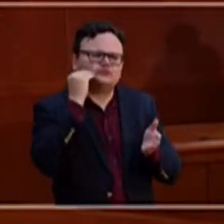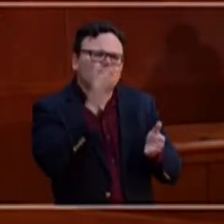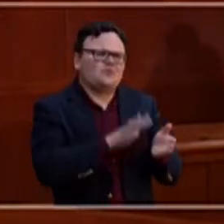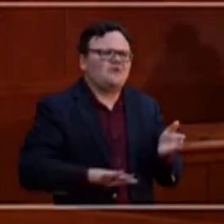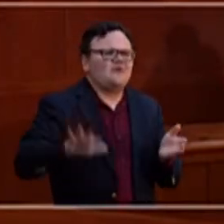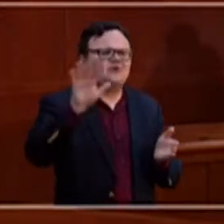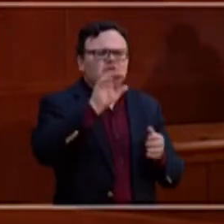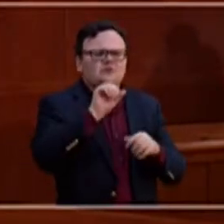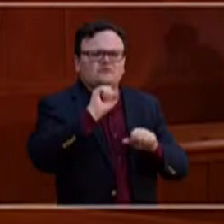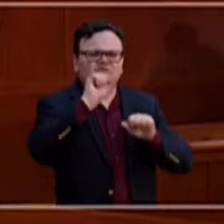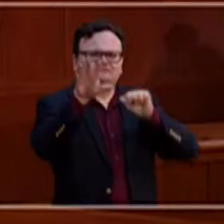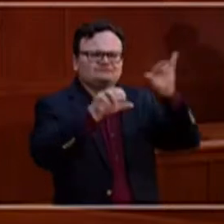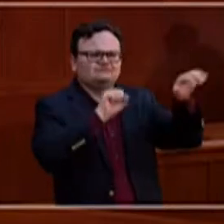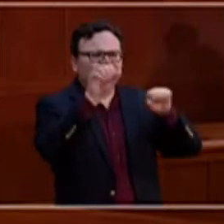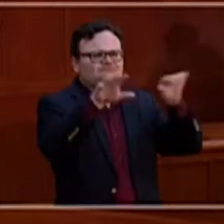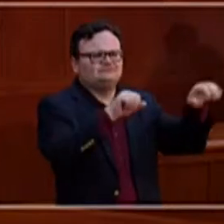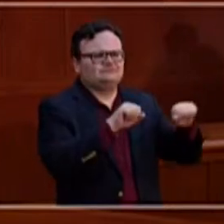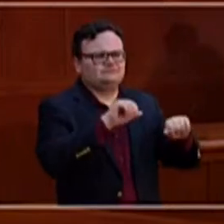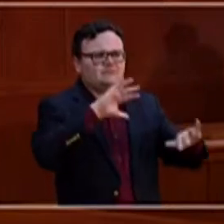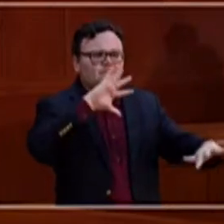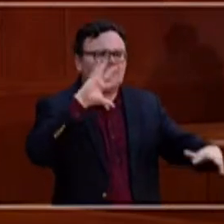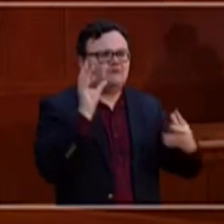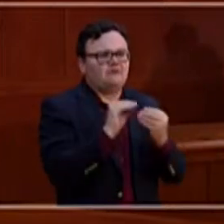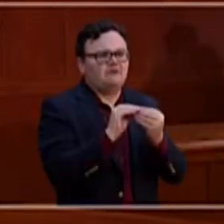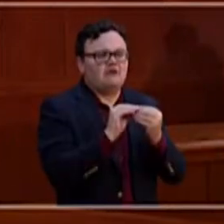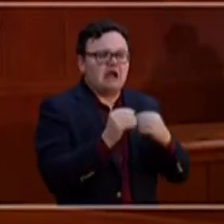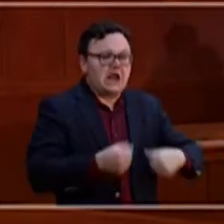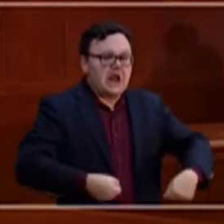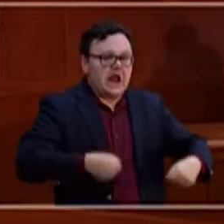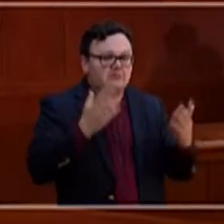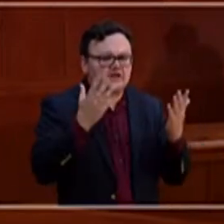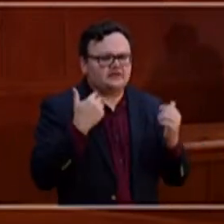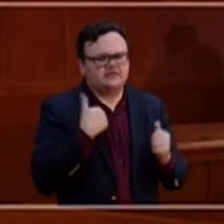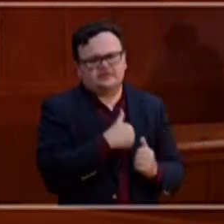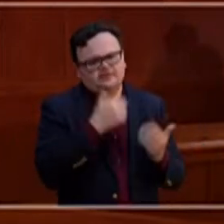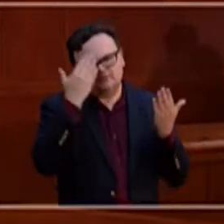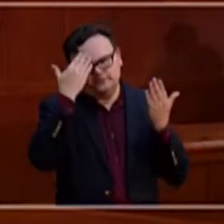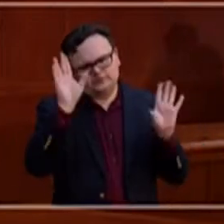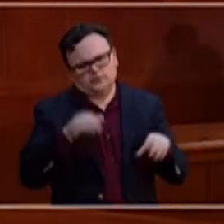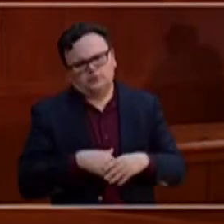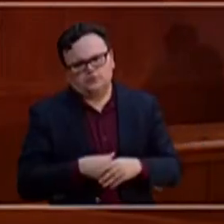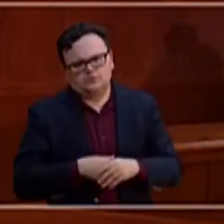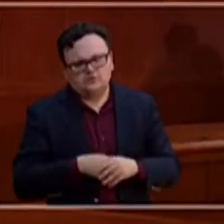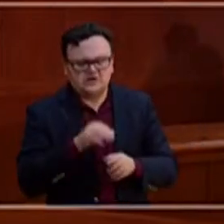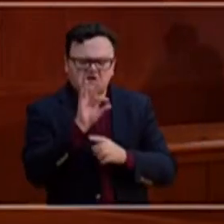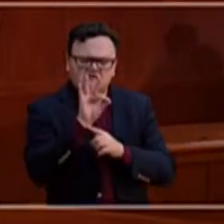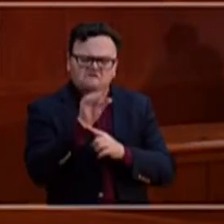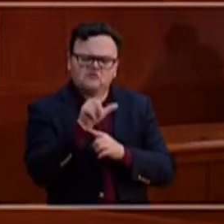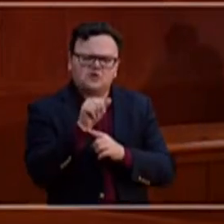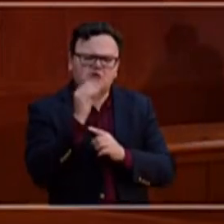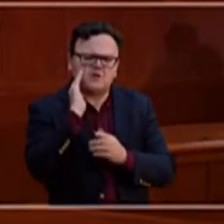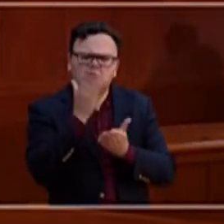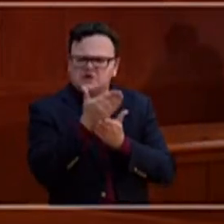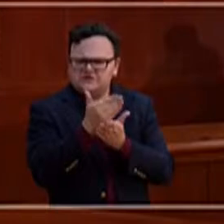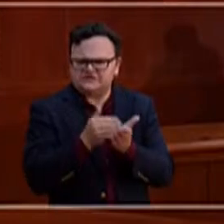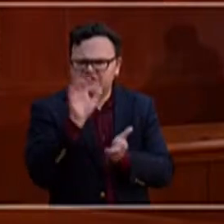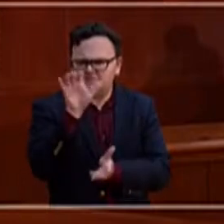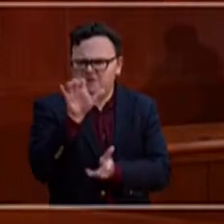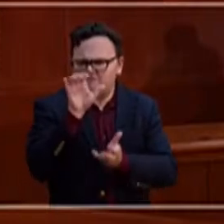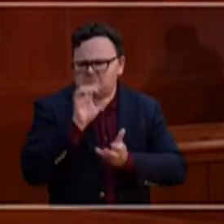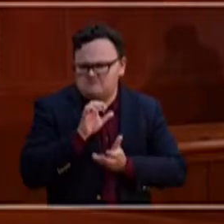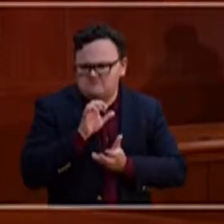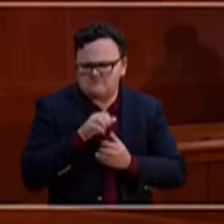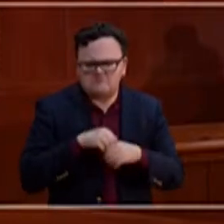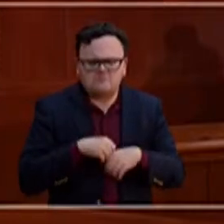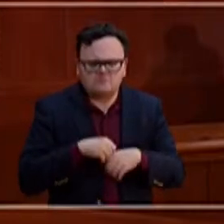not sure exactly how many are going, how many are necessarily going to be. I mean, obviously Florida will get some, but I think the goal